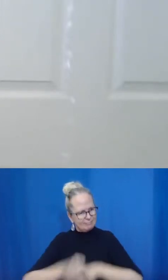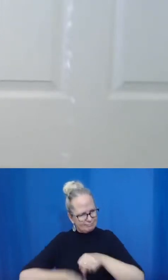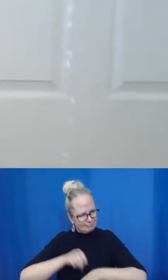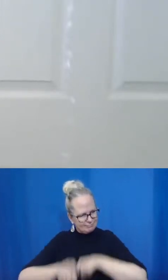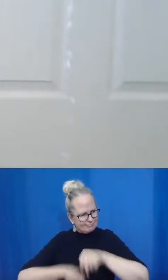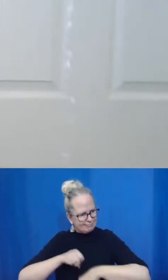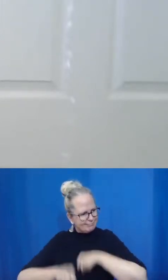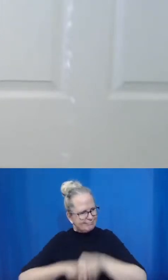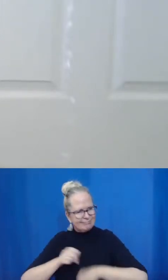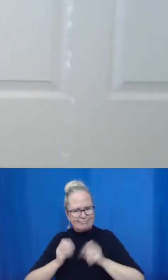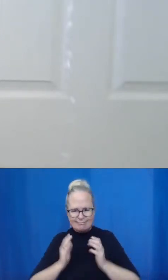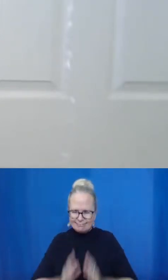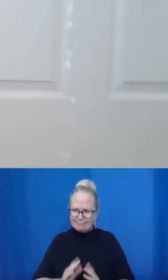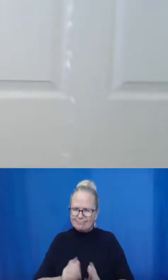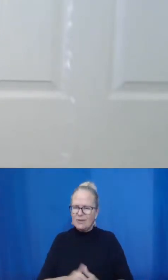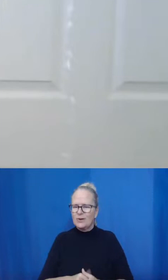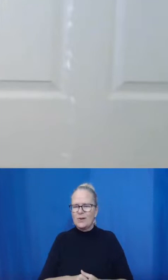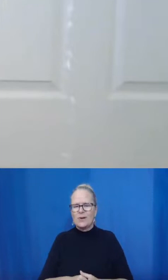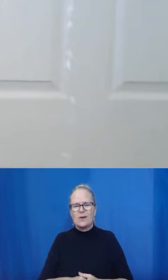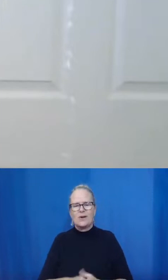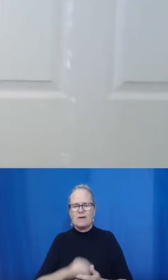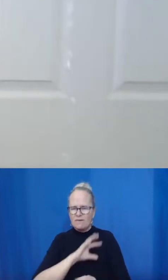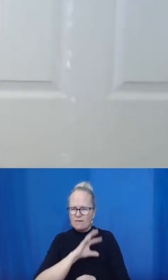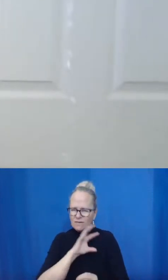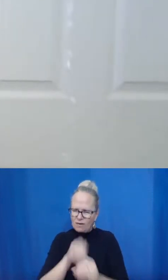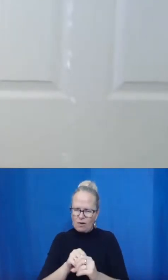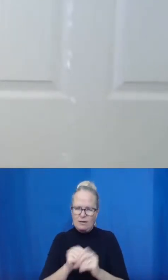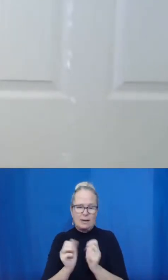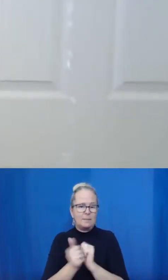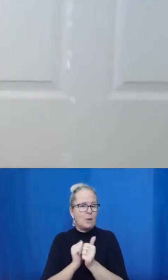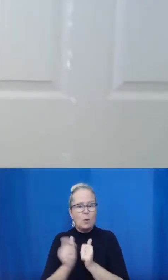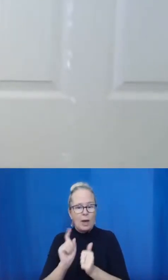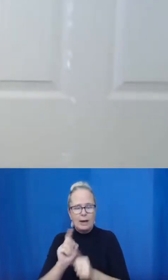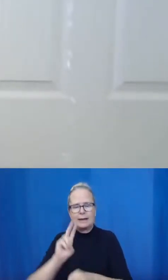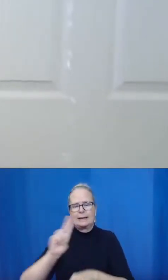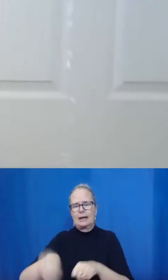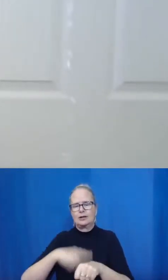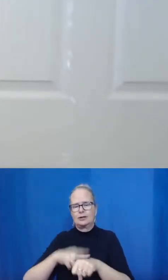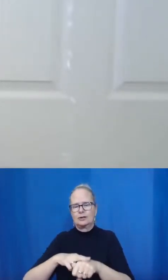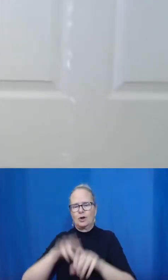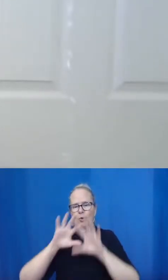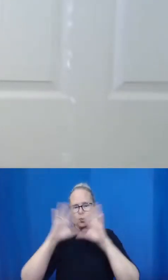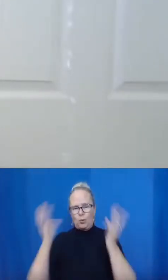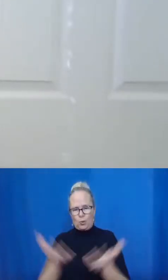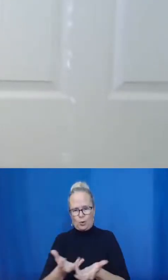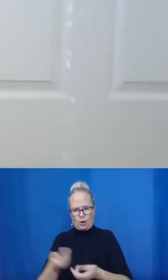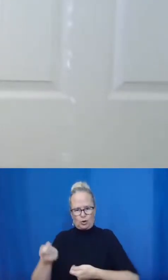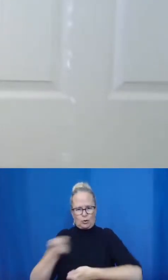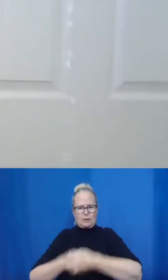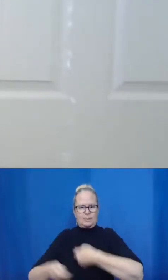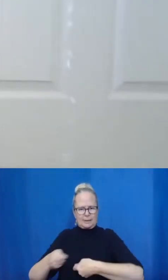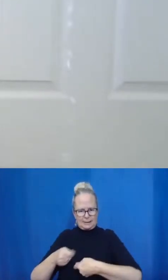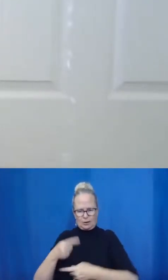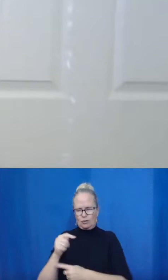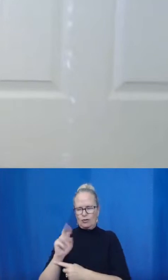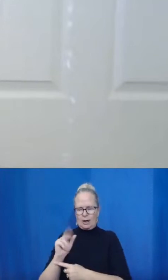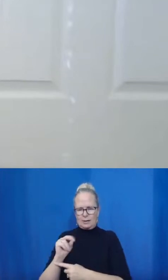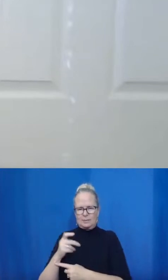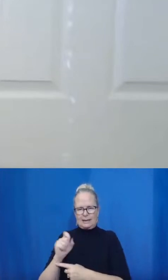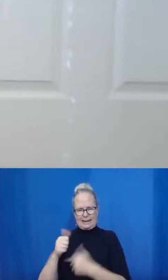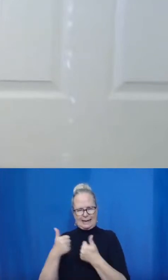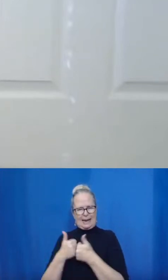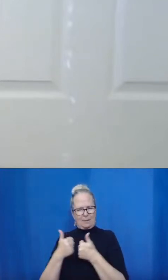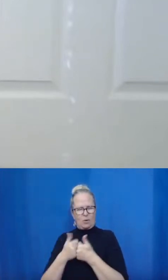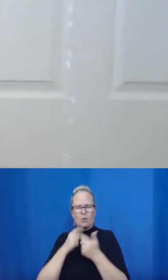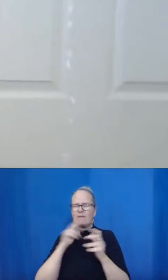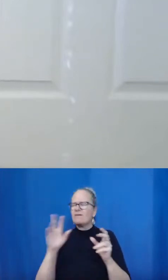March 2020, I have been essentially in social isolation. I've been on quarantine because being an immunocompromised